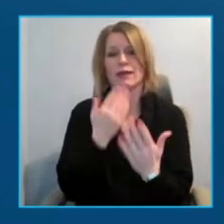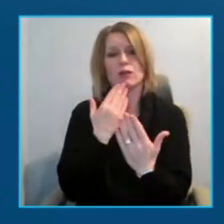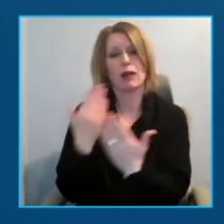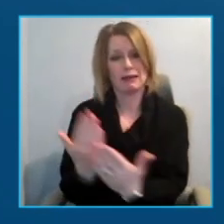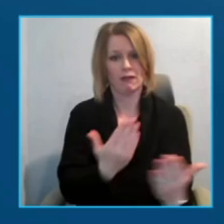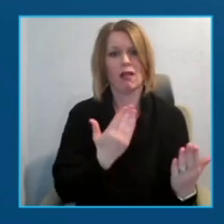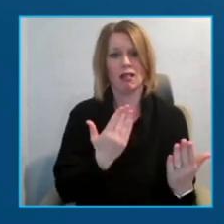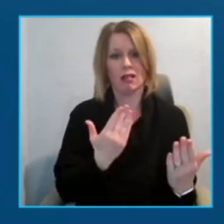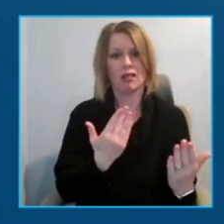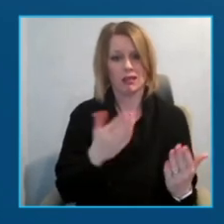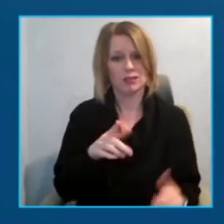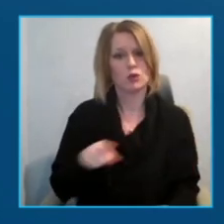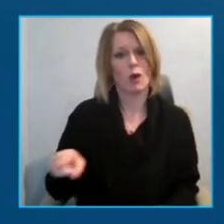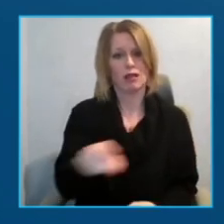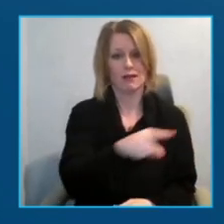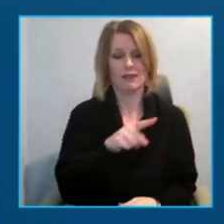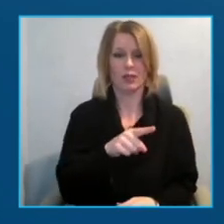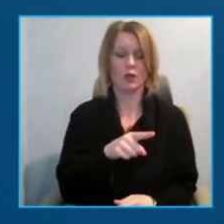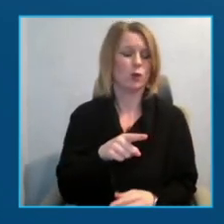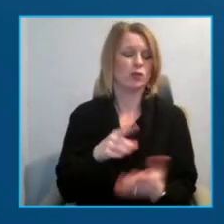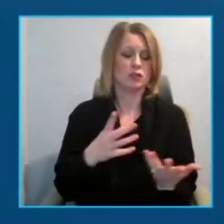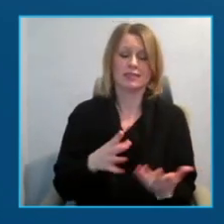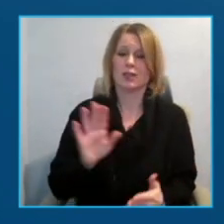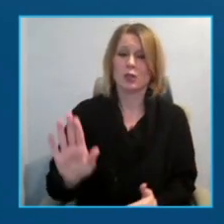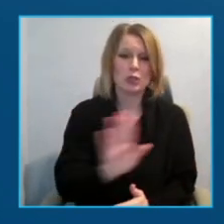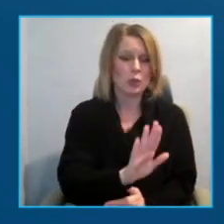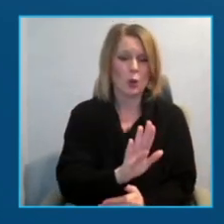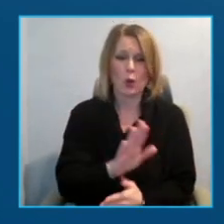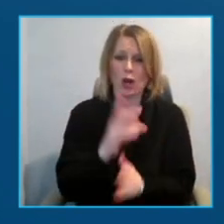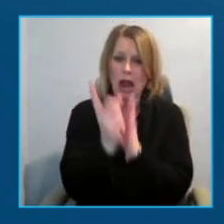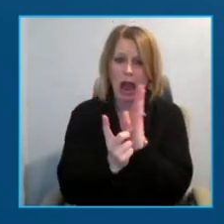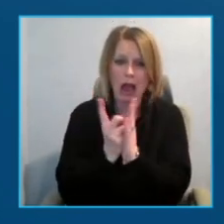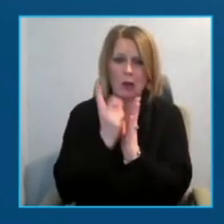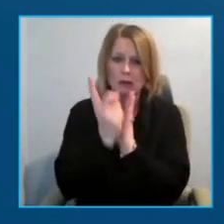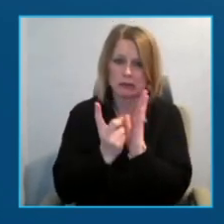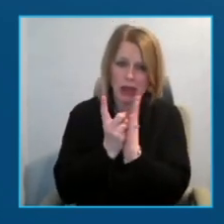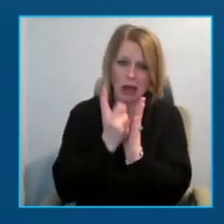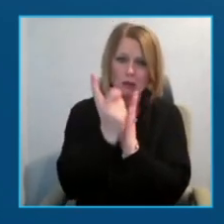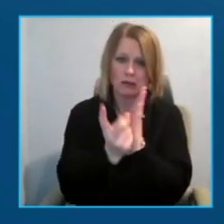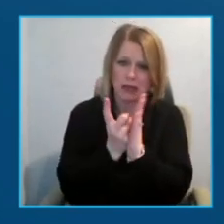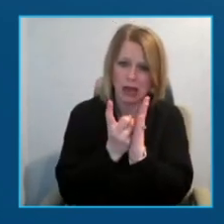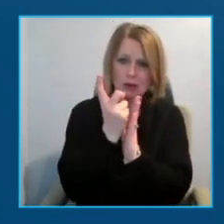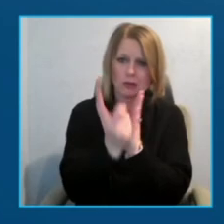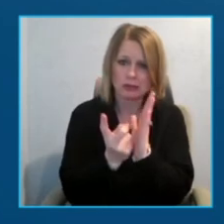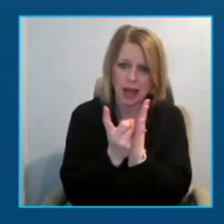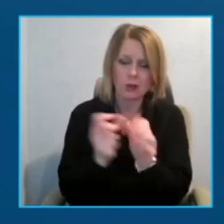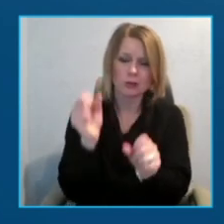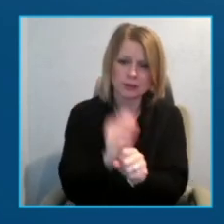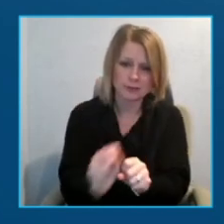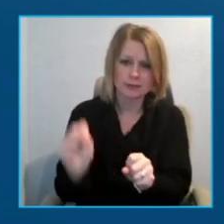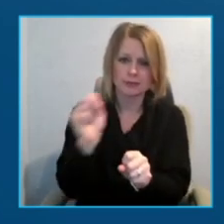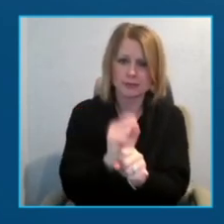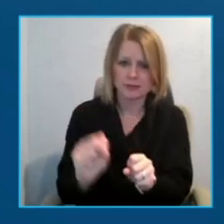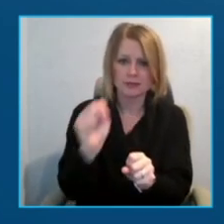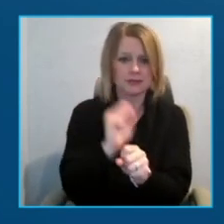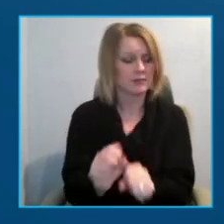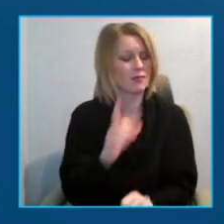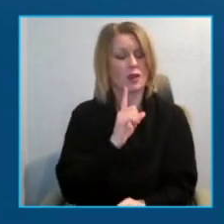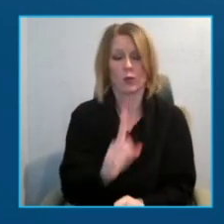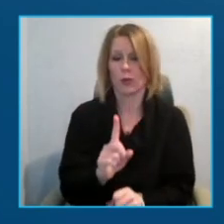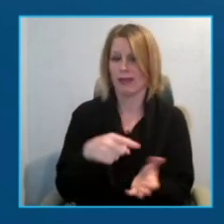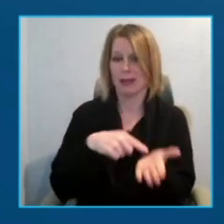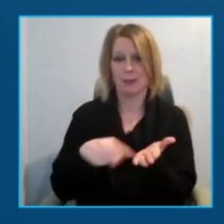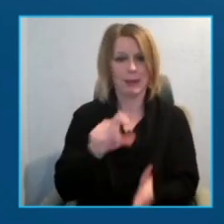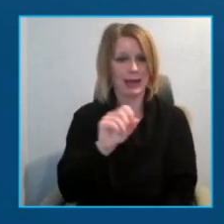The countless hours that everybody put in really paid dividends. And